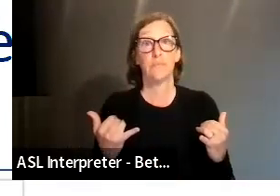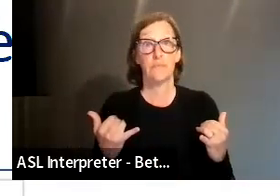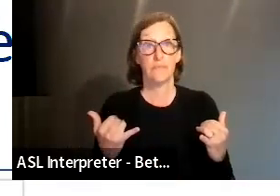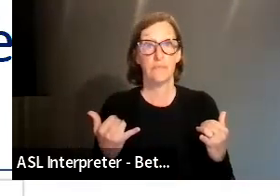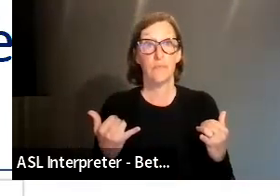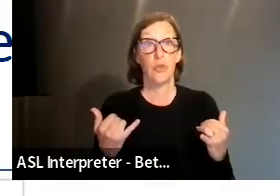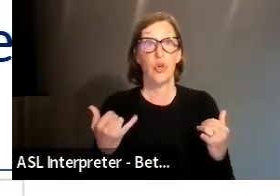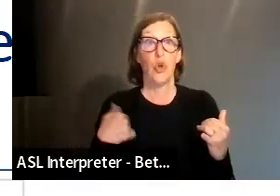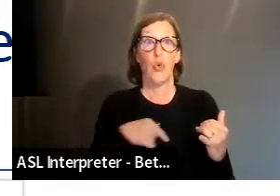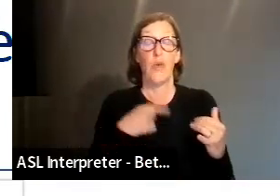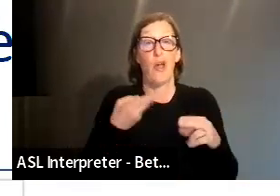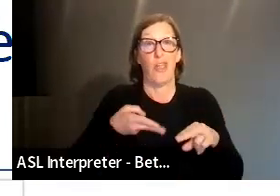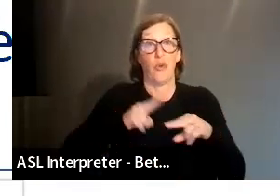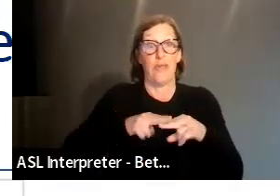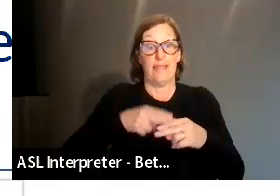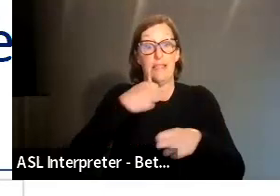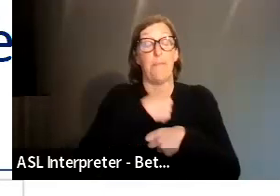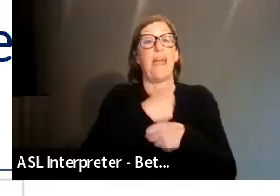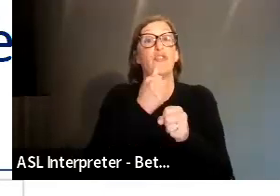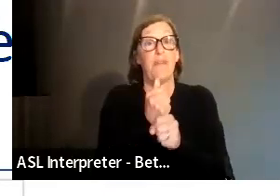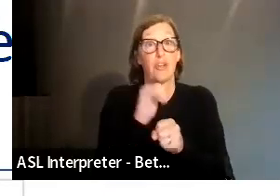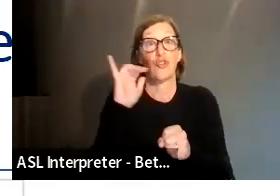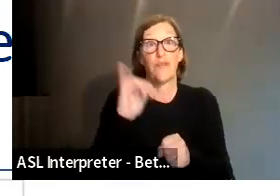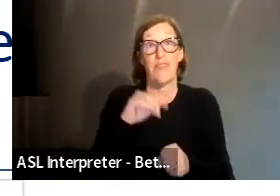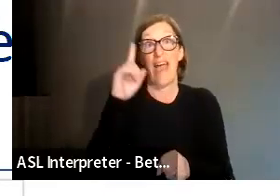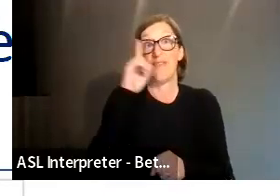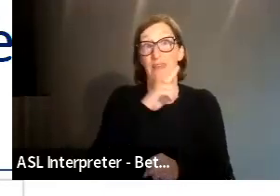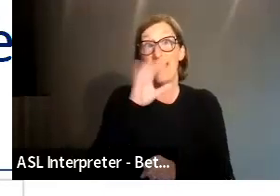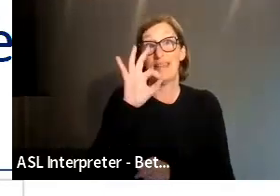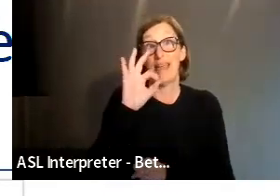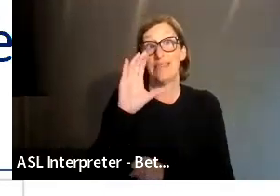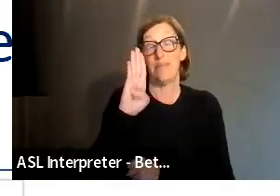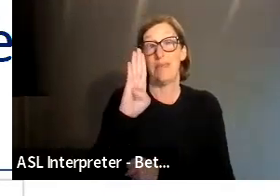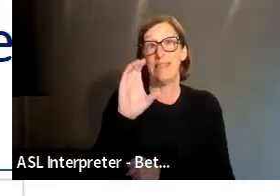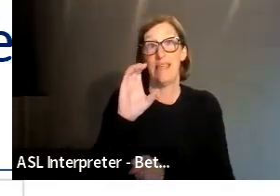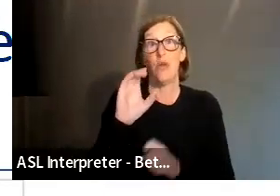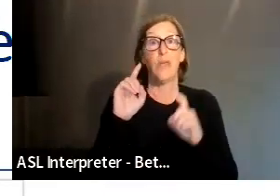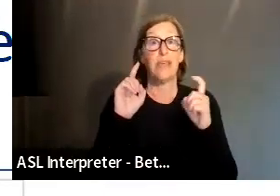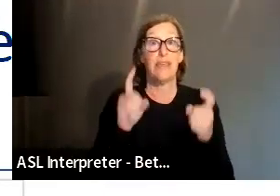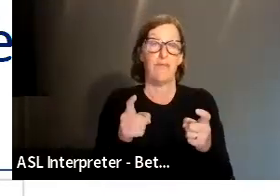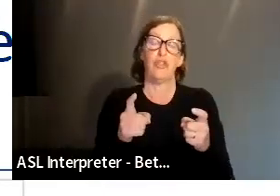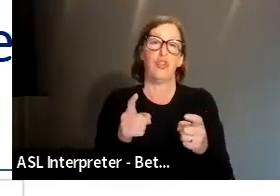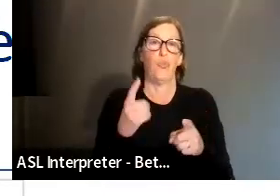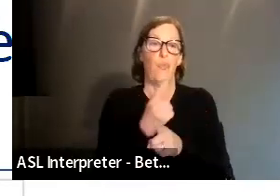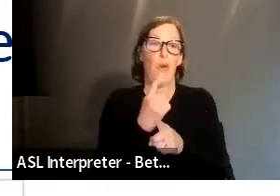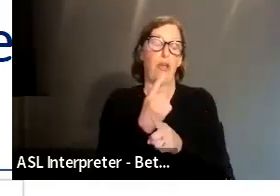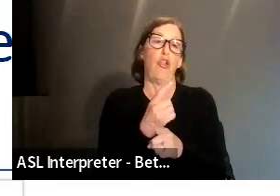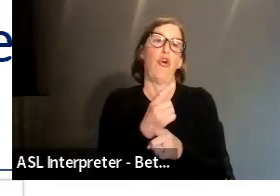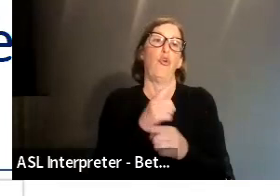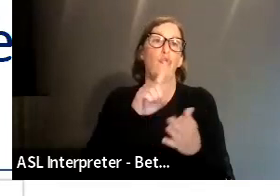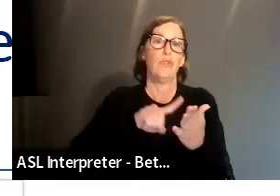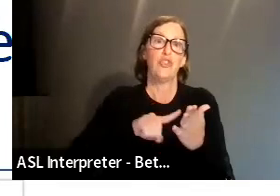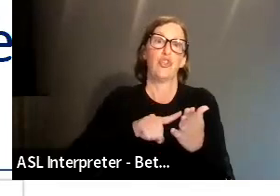upscaling the manufacture so we can give it into preclinical studies in animal models